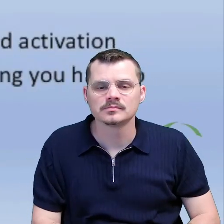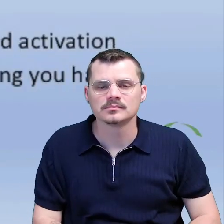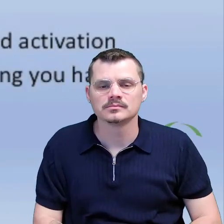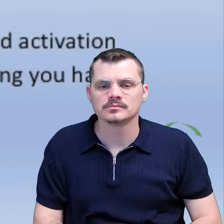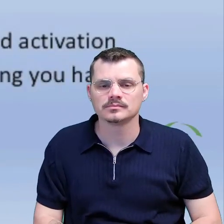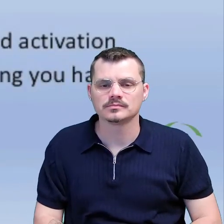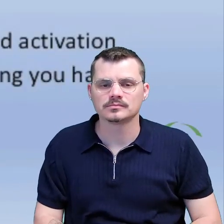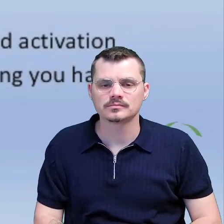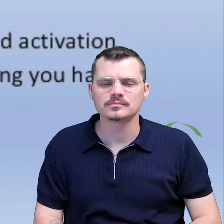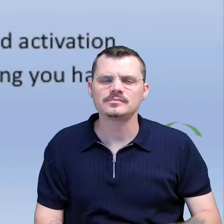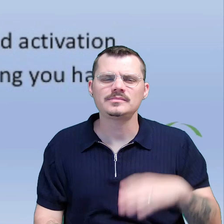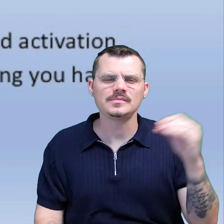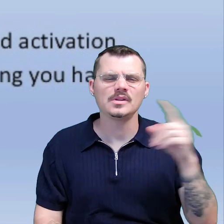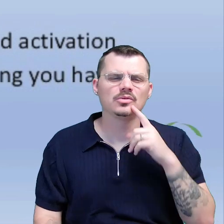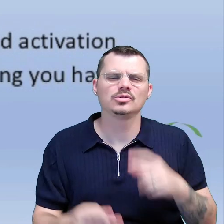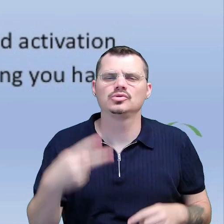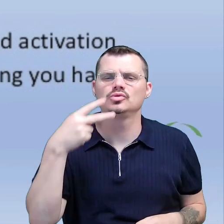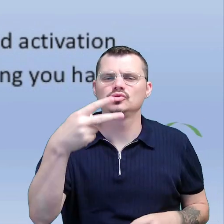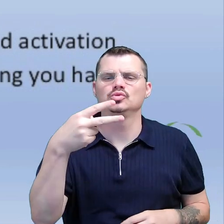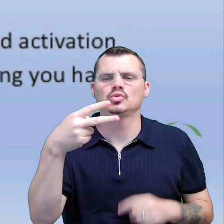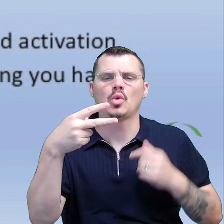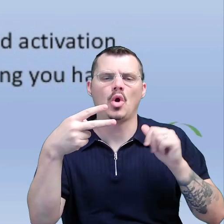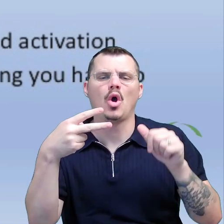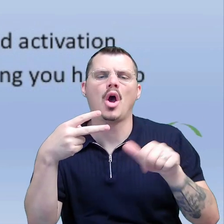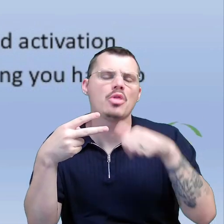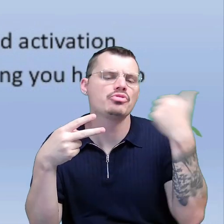And there's two other